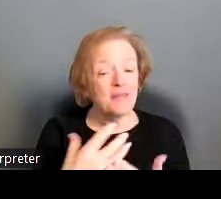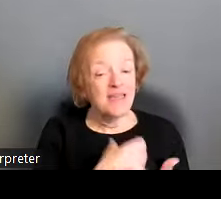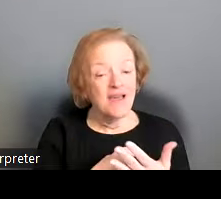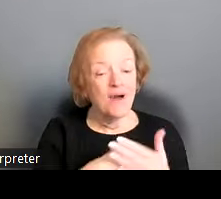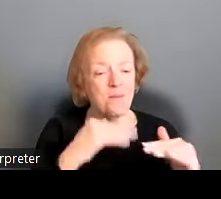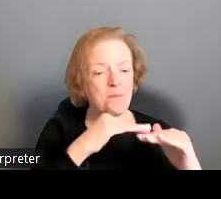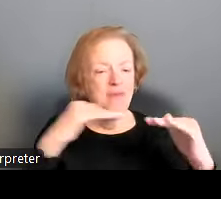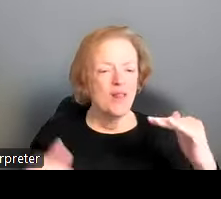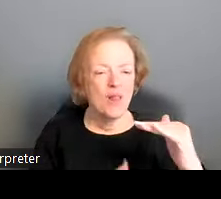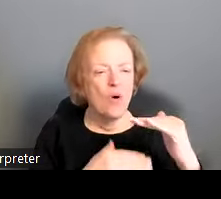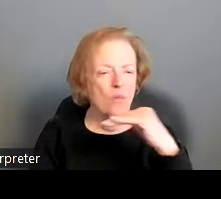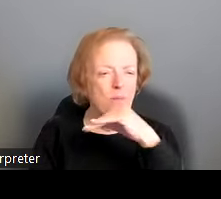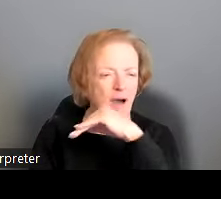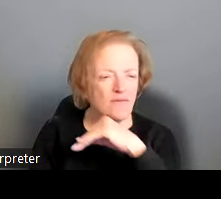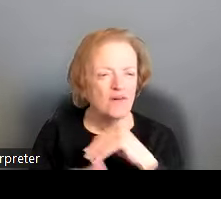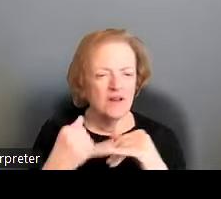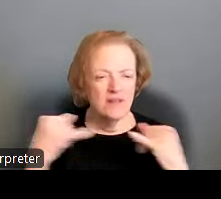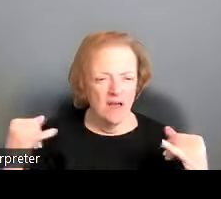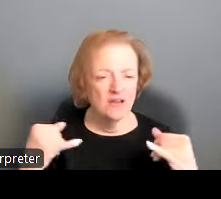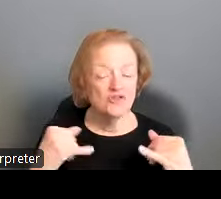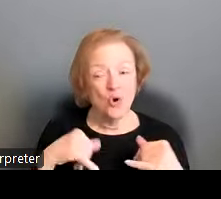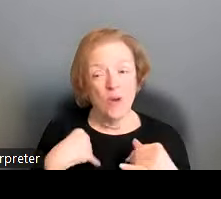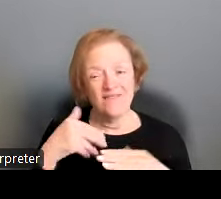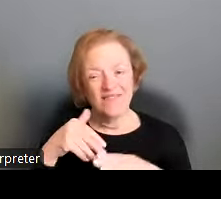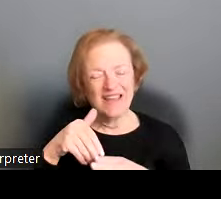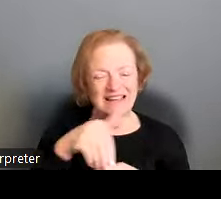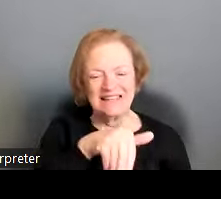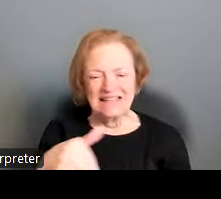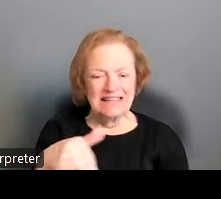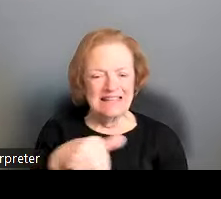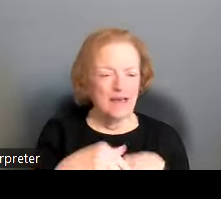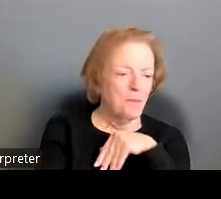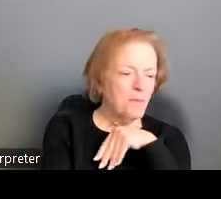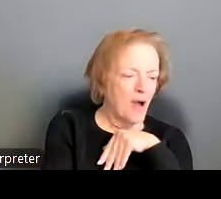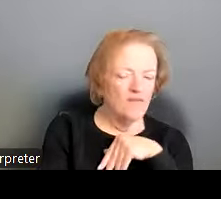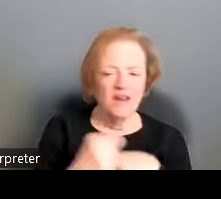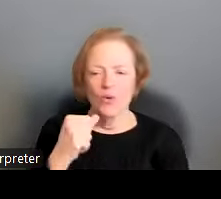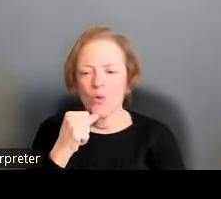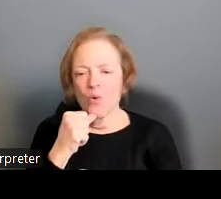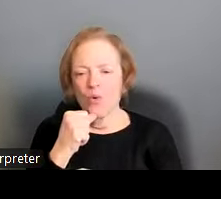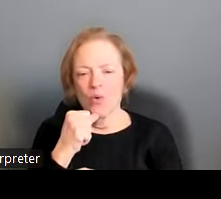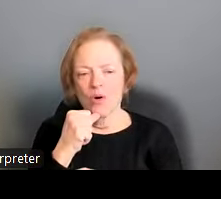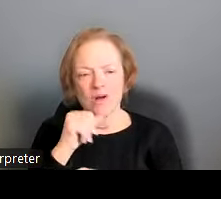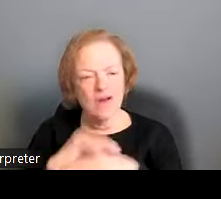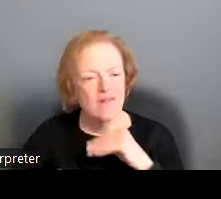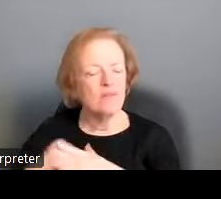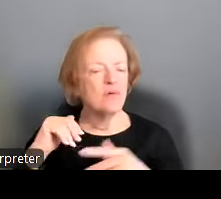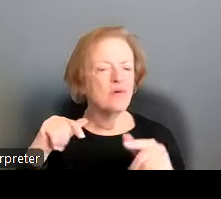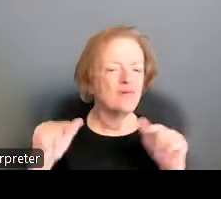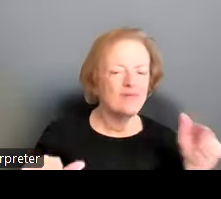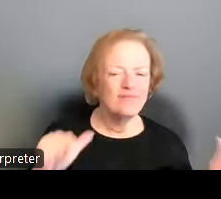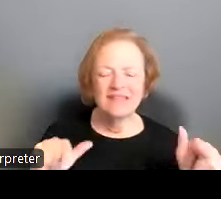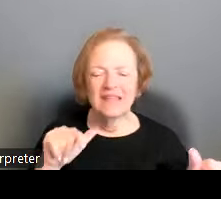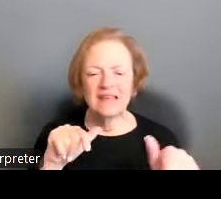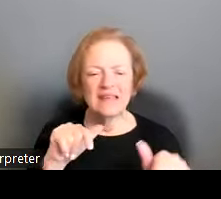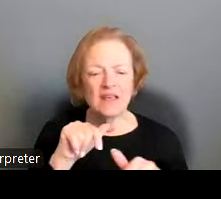that is living right on the edge of poverty, our household, you don't necessarily leave